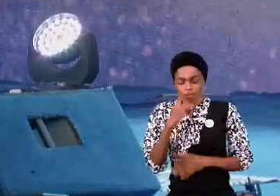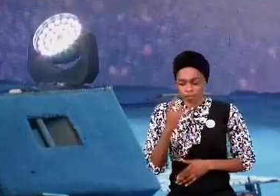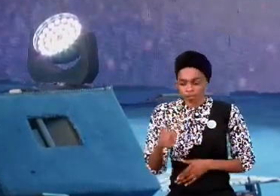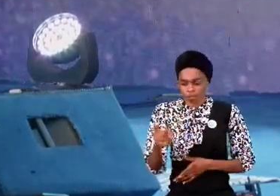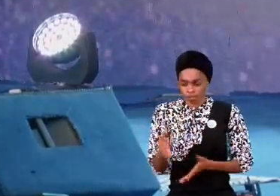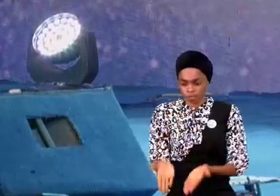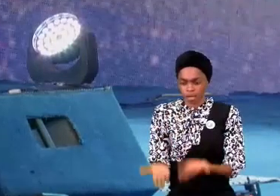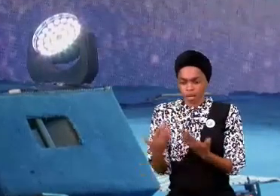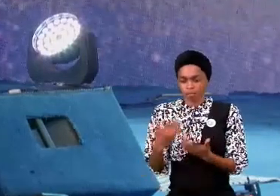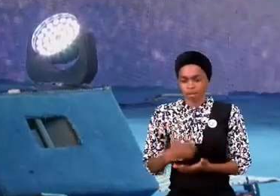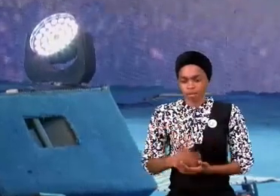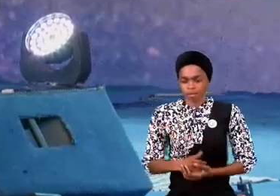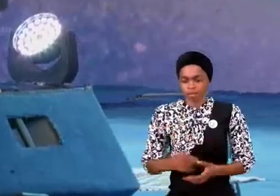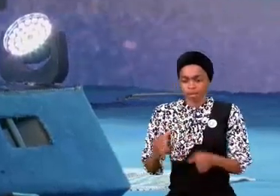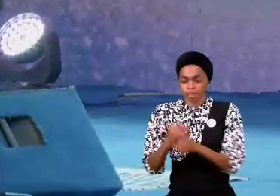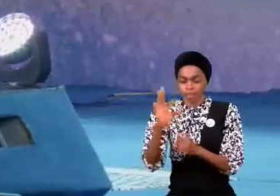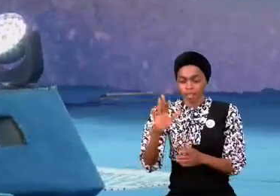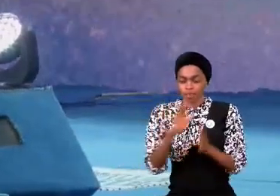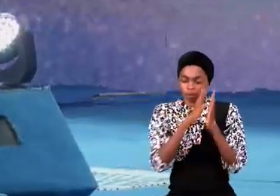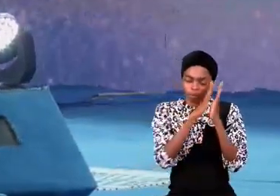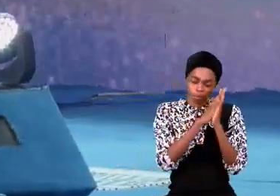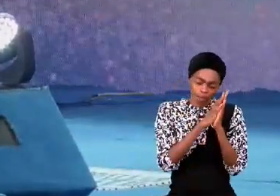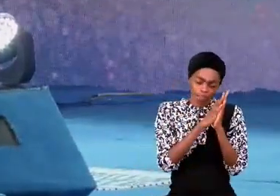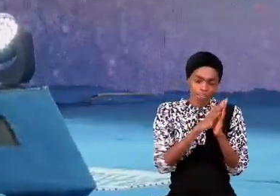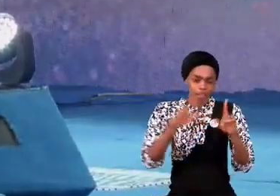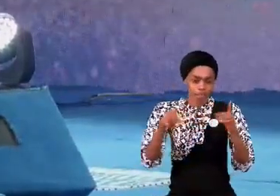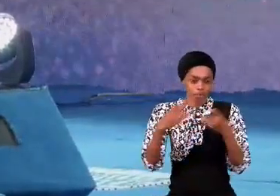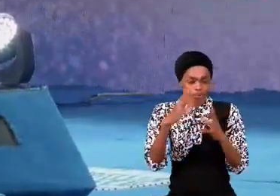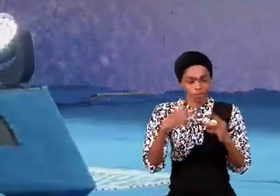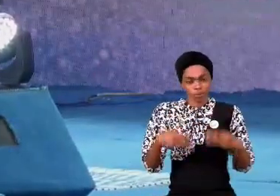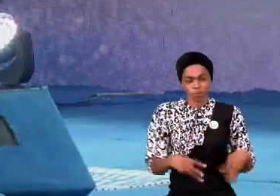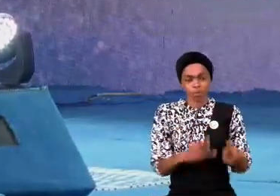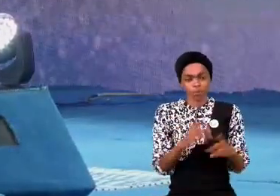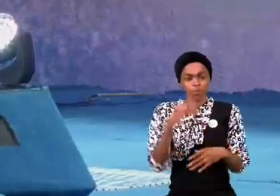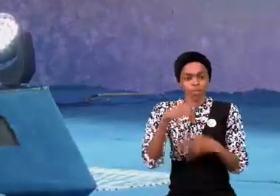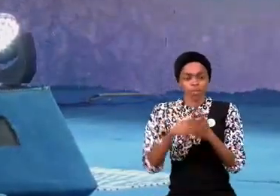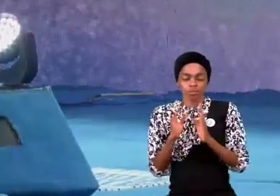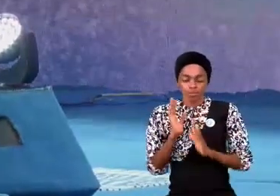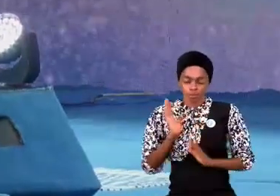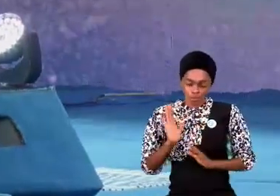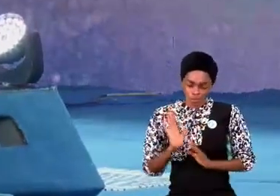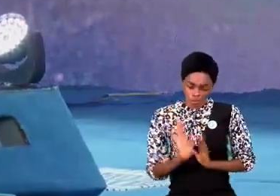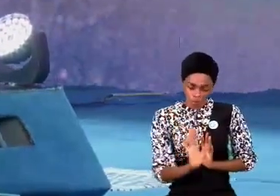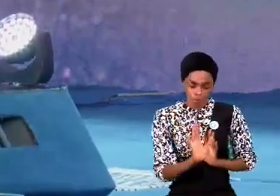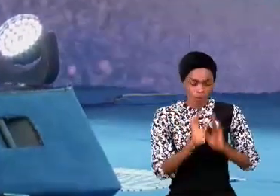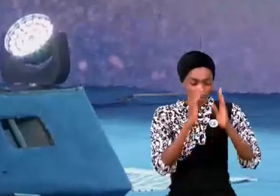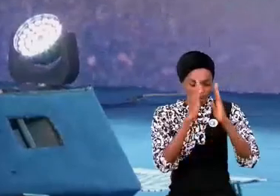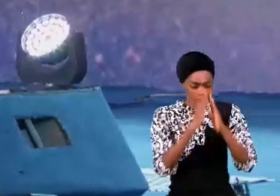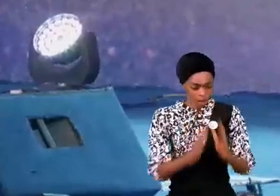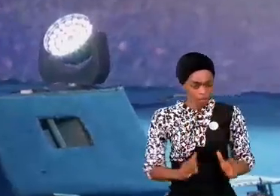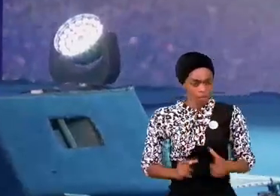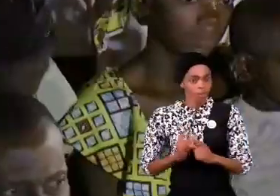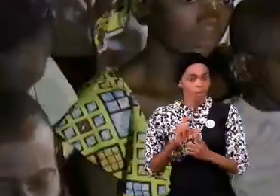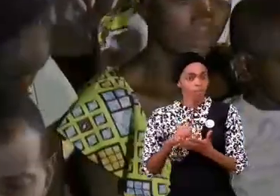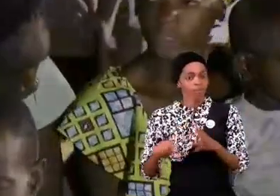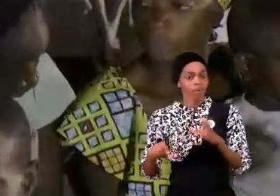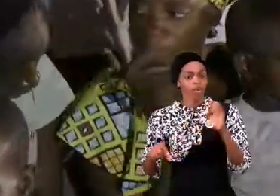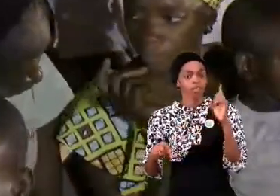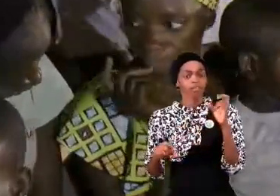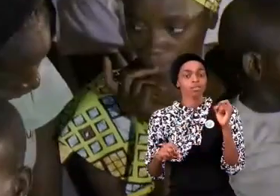at verse 12. And immediately. Tell your neighbor there,